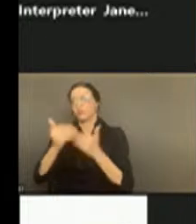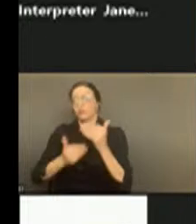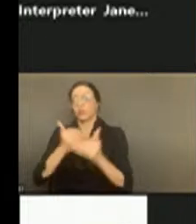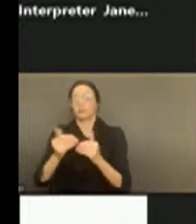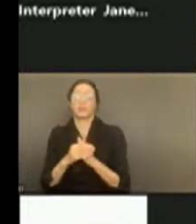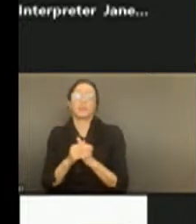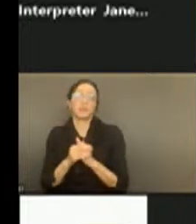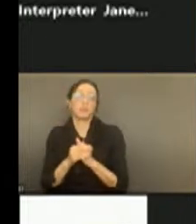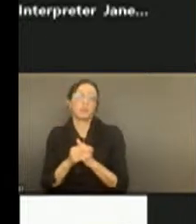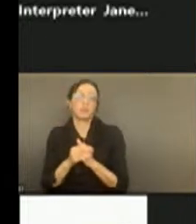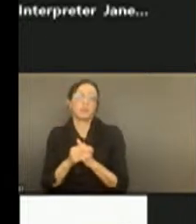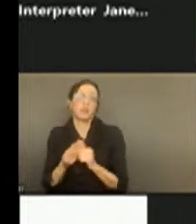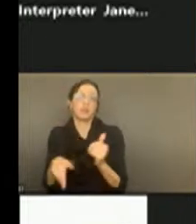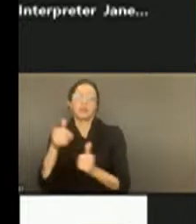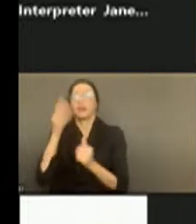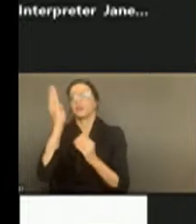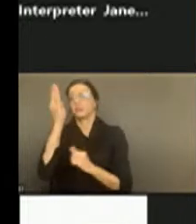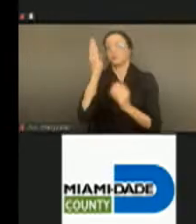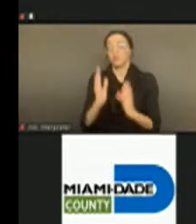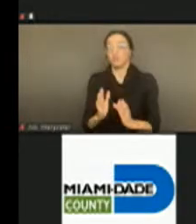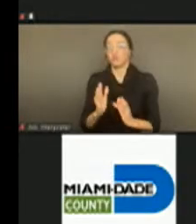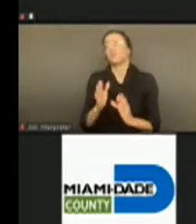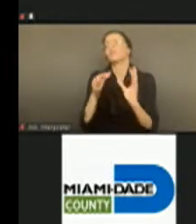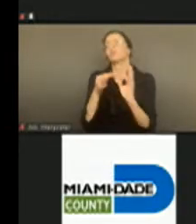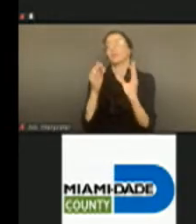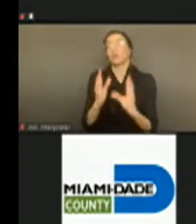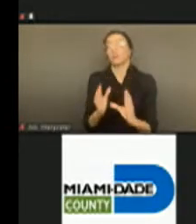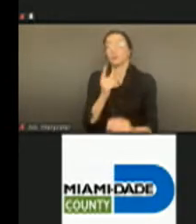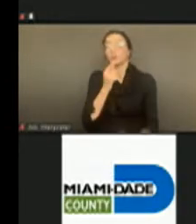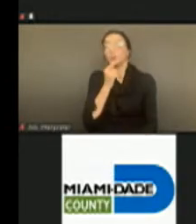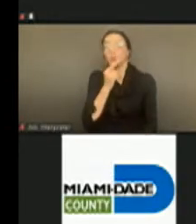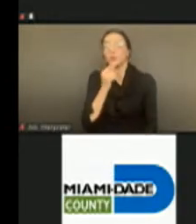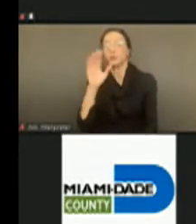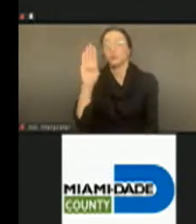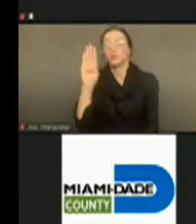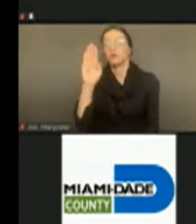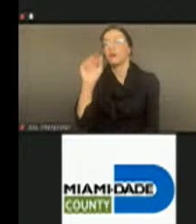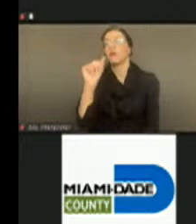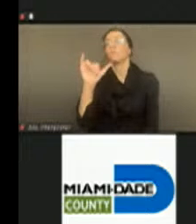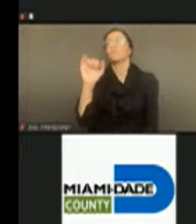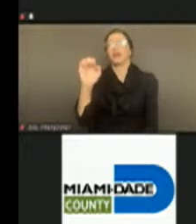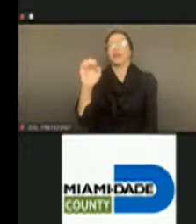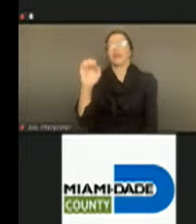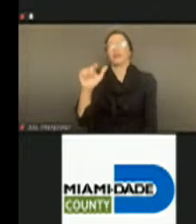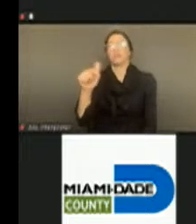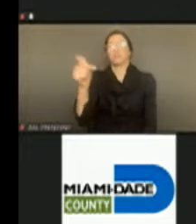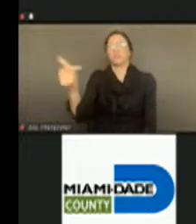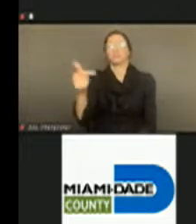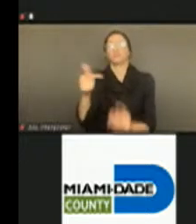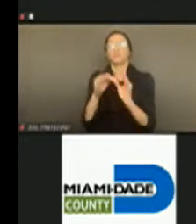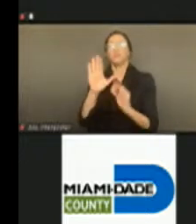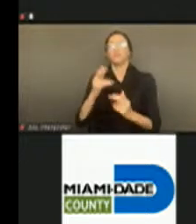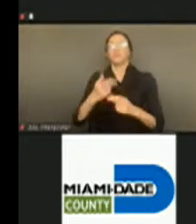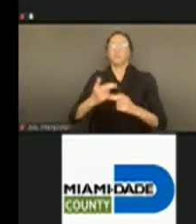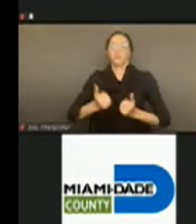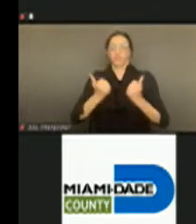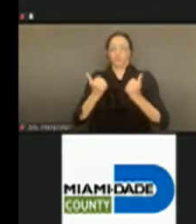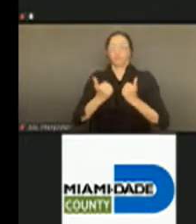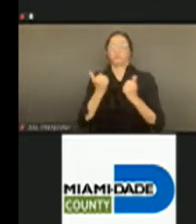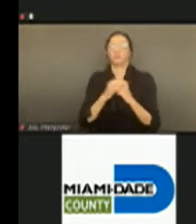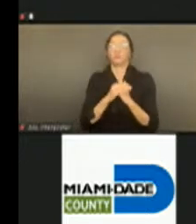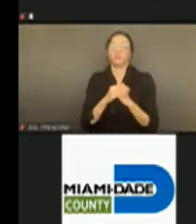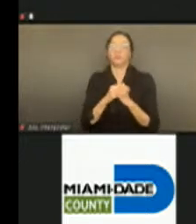Gray. Bay Lizette Gray, please unmute your mic and state your name and address for the record. Hi, can you hear